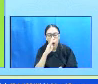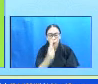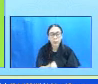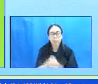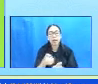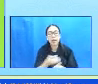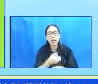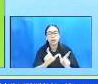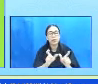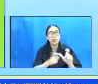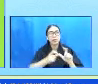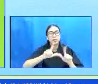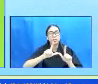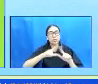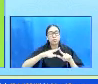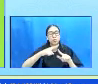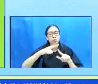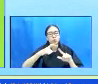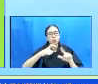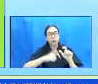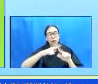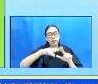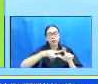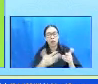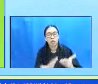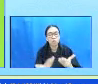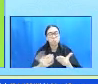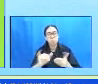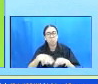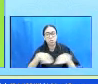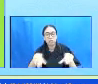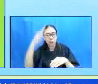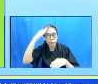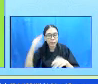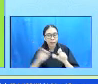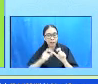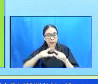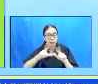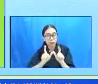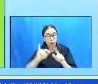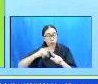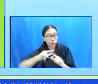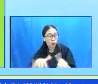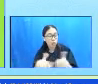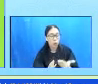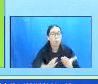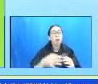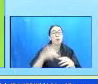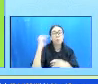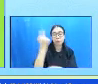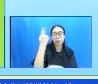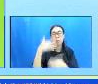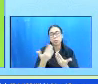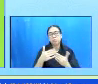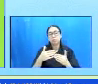or the government, to really look at how we can enable inclusive business model that is actually